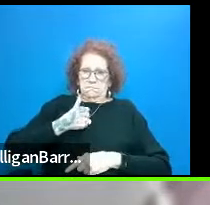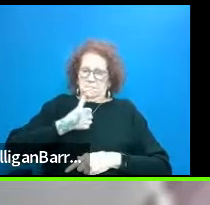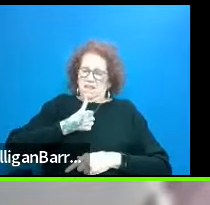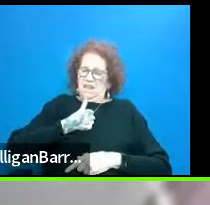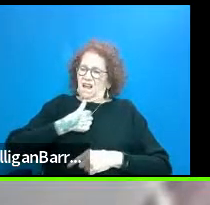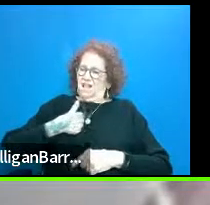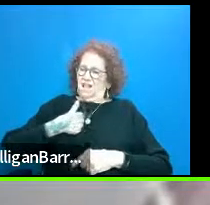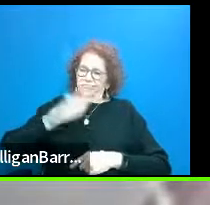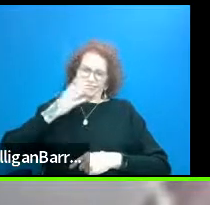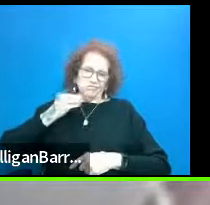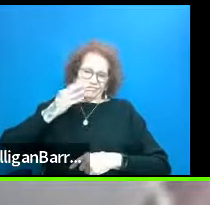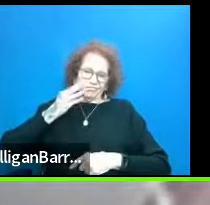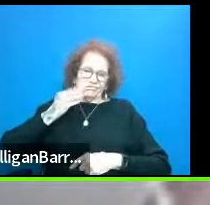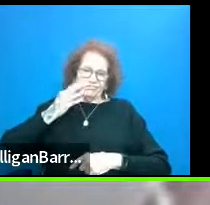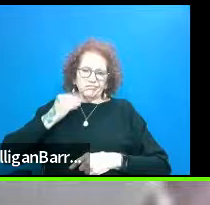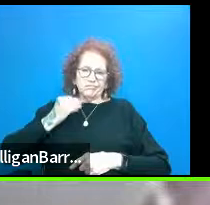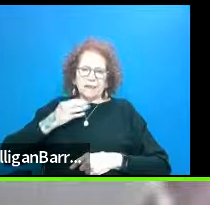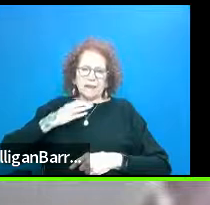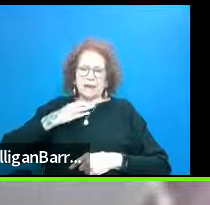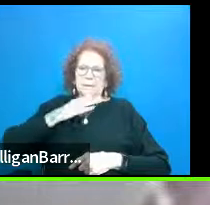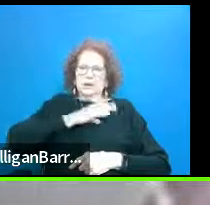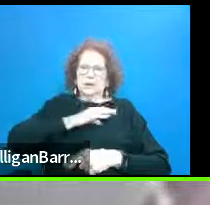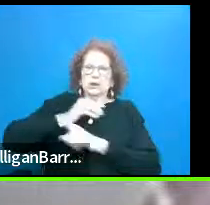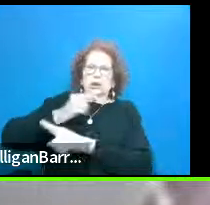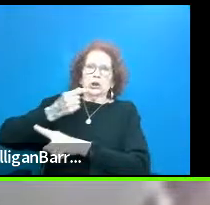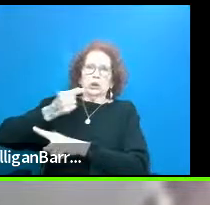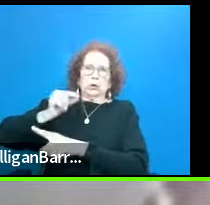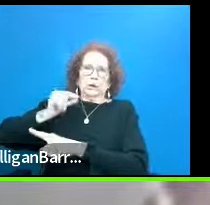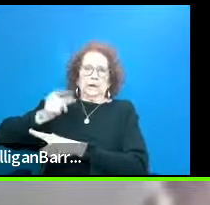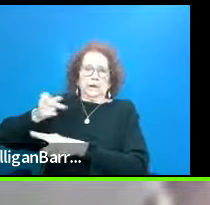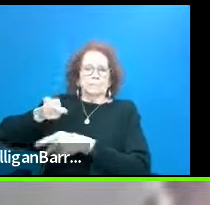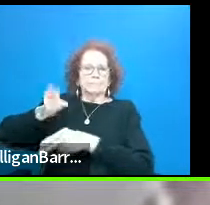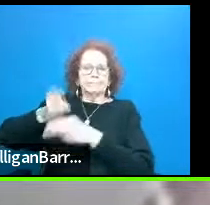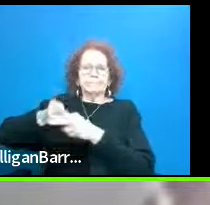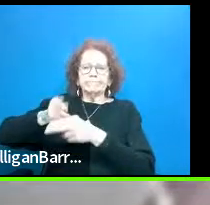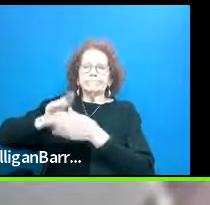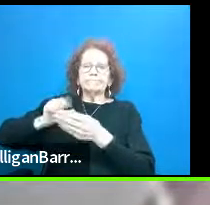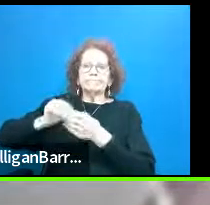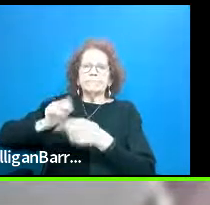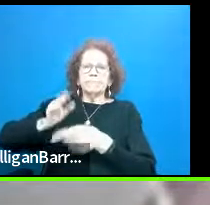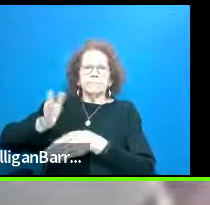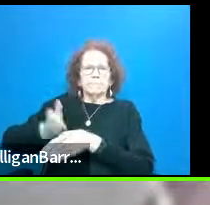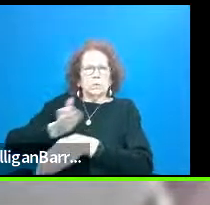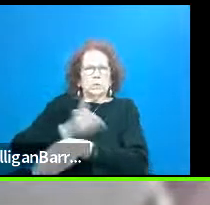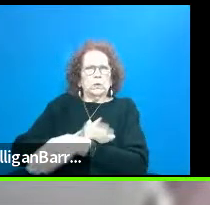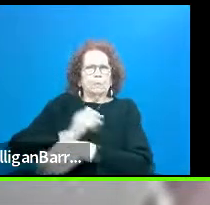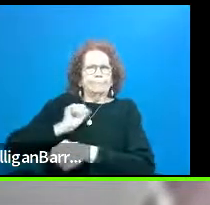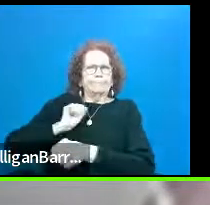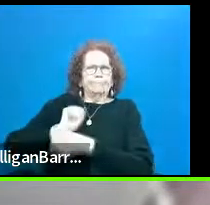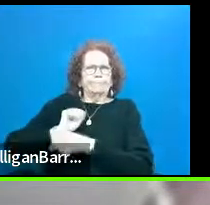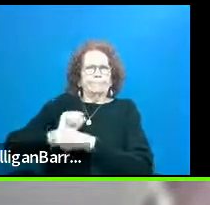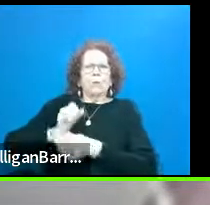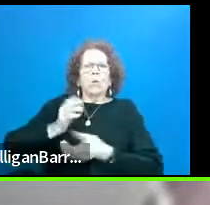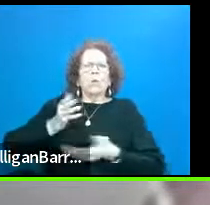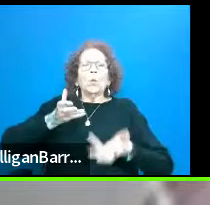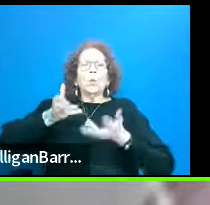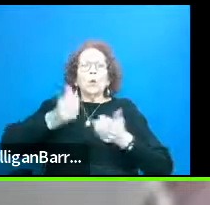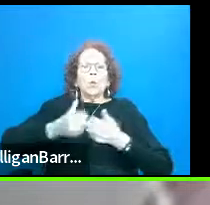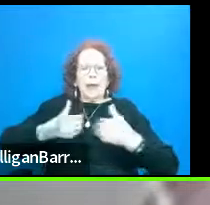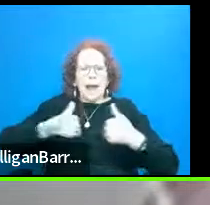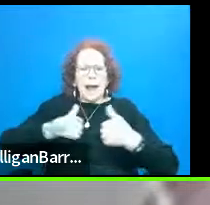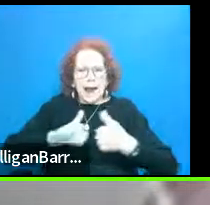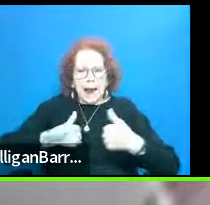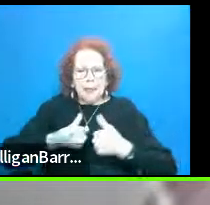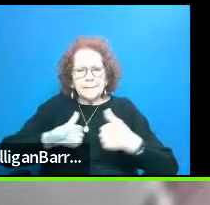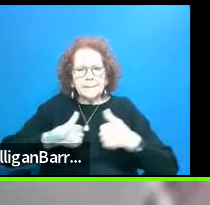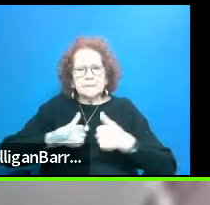Commissioner Green had mentioned, they're going to do a better job of working with the Animal Service Department to kind of market out all